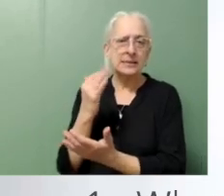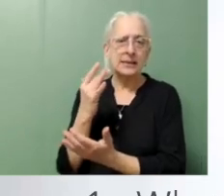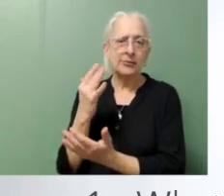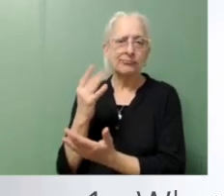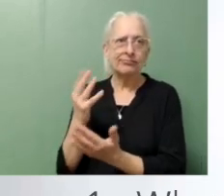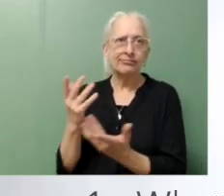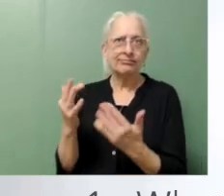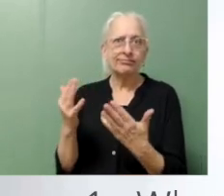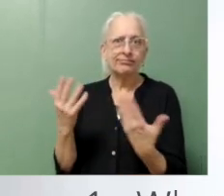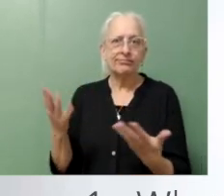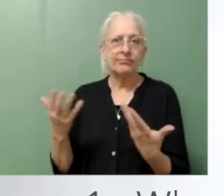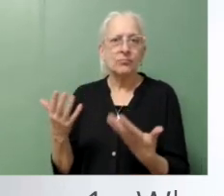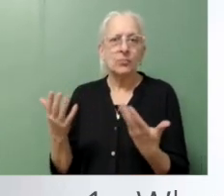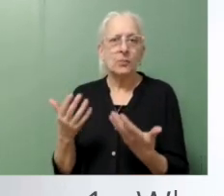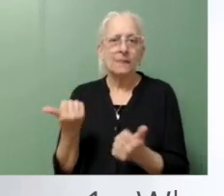any sort of